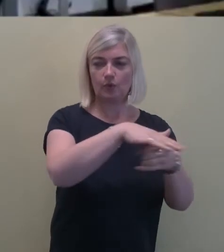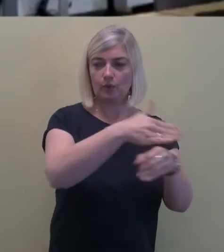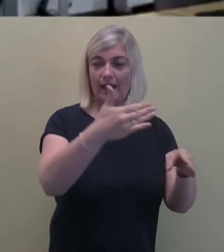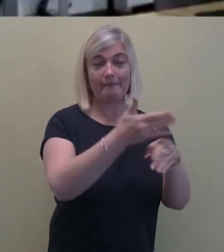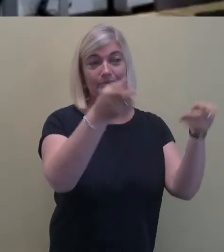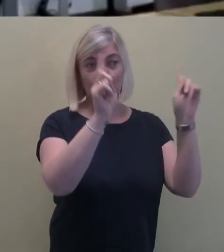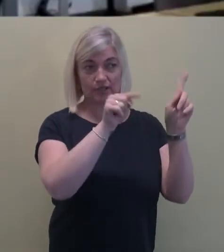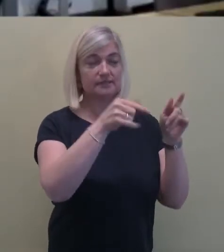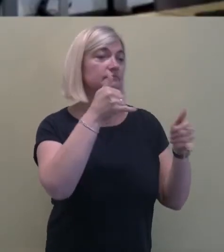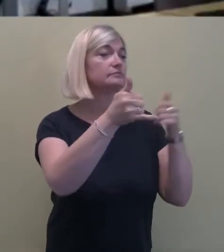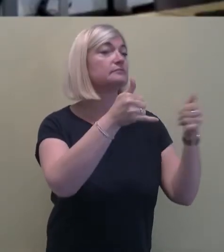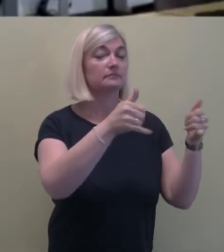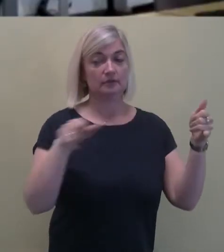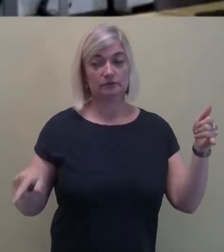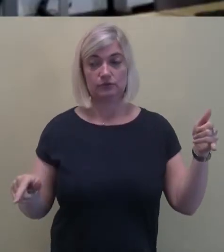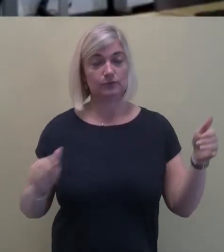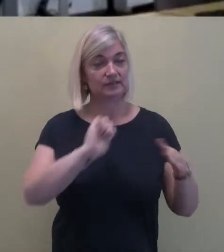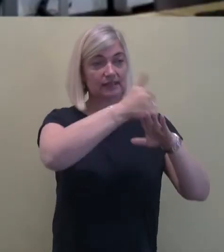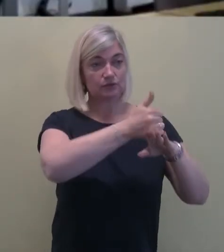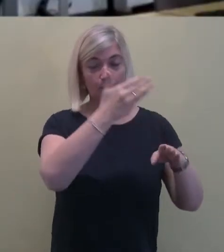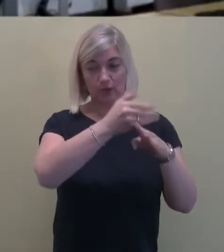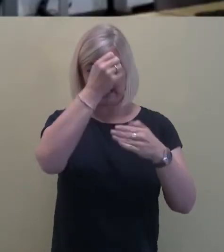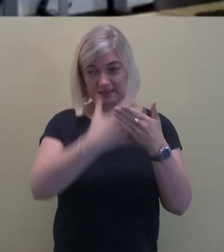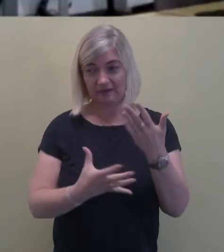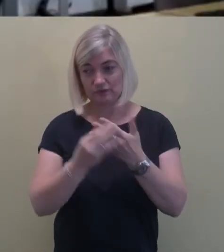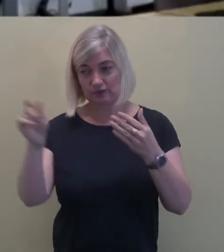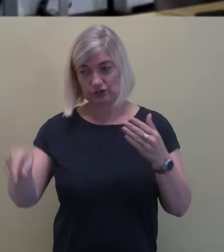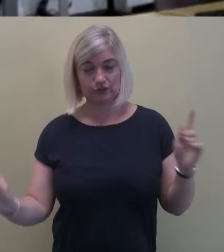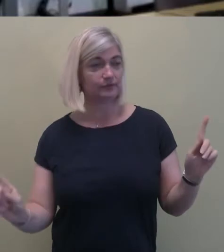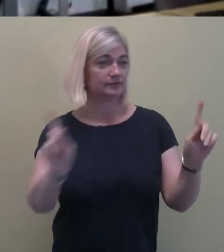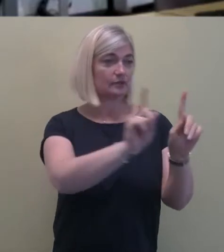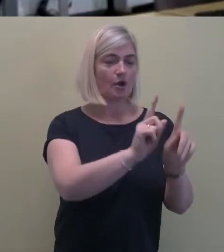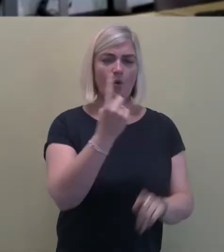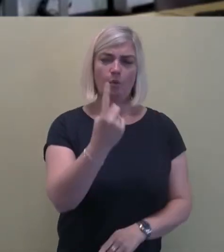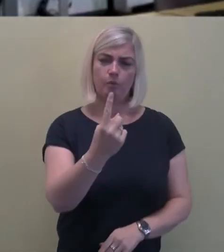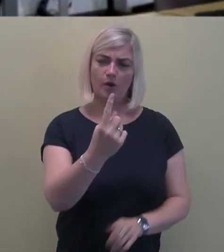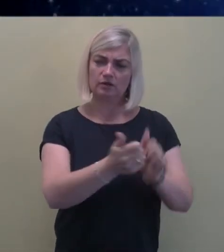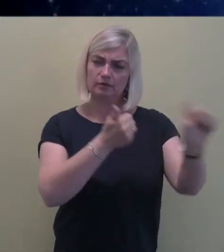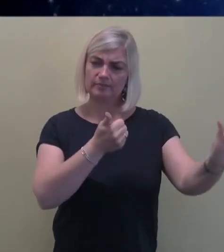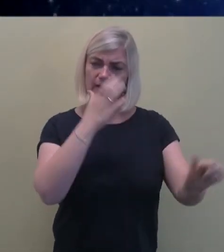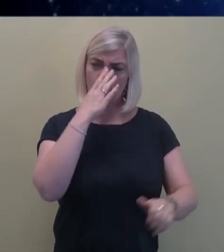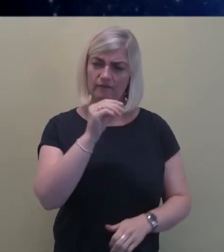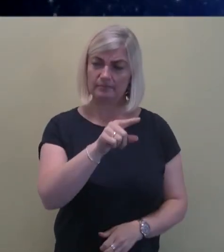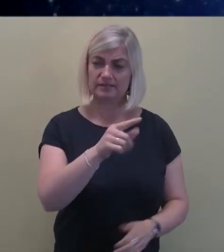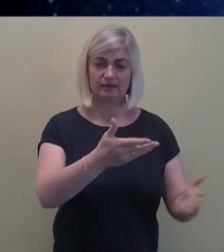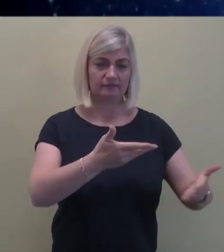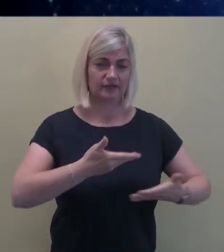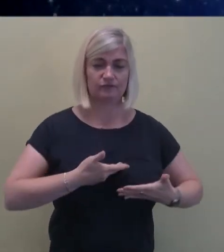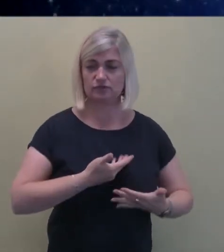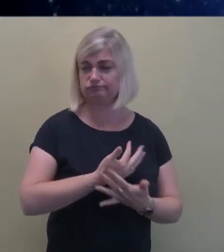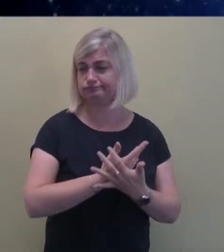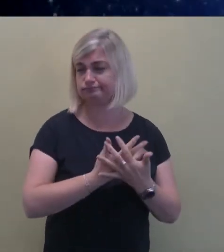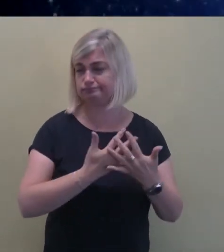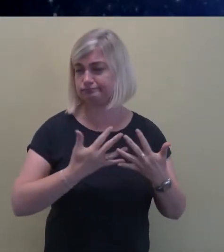great. And that's a great opportunity to get the students out of the classroom, isn't it? And see what's out there. And that's fantastic. The students have lots of opportunity to get out